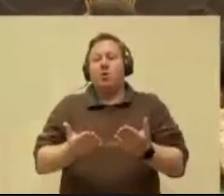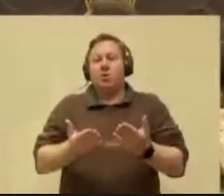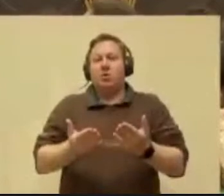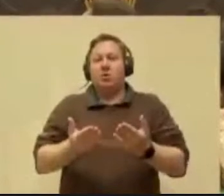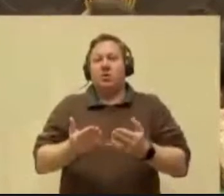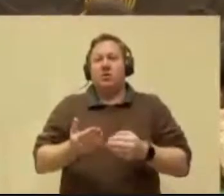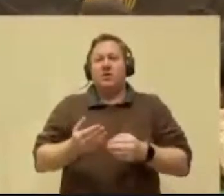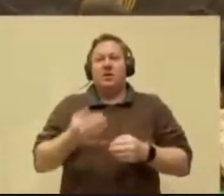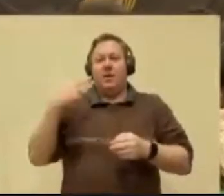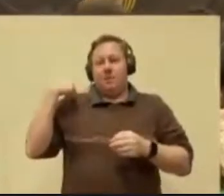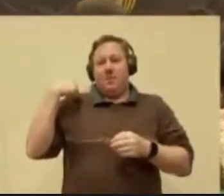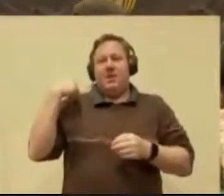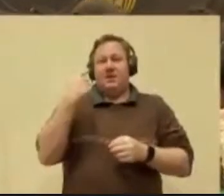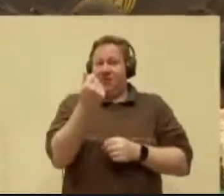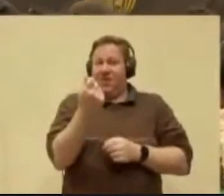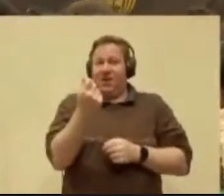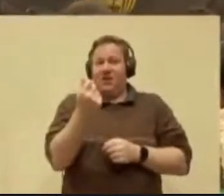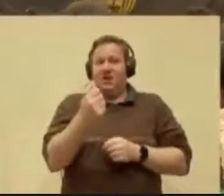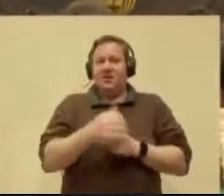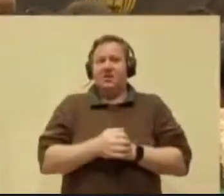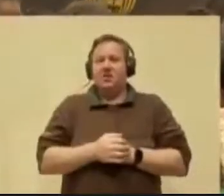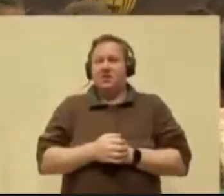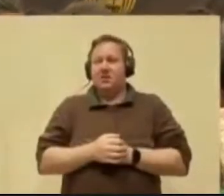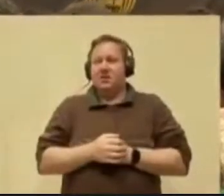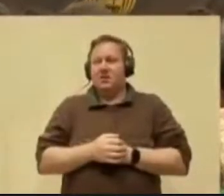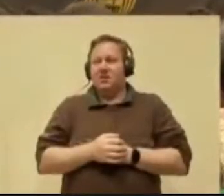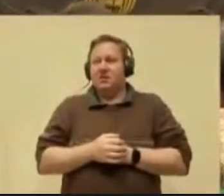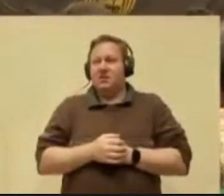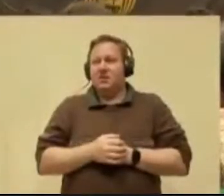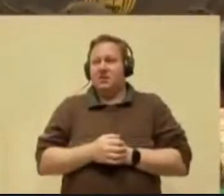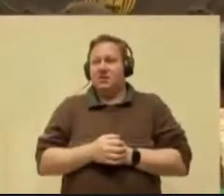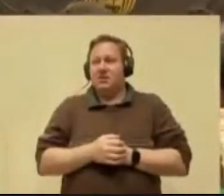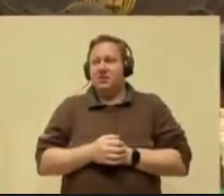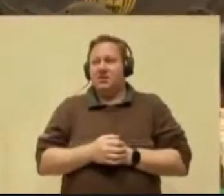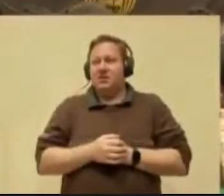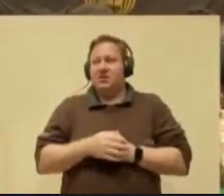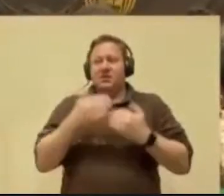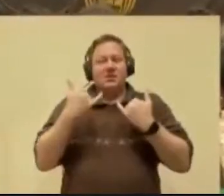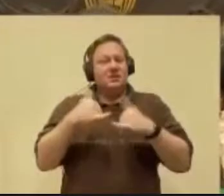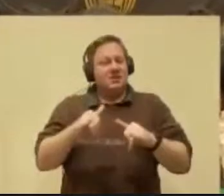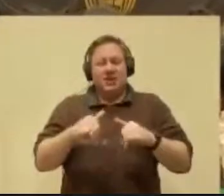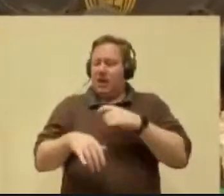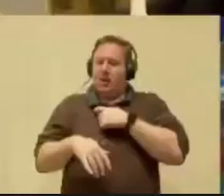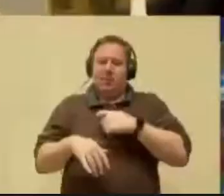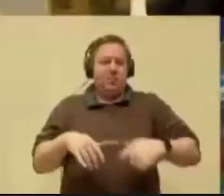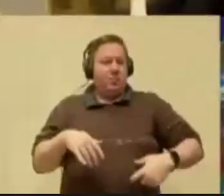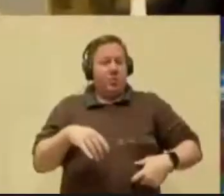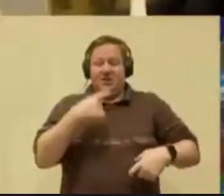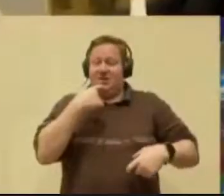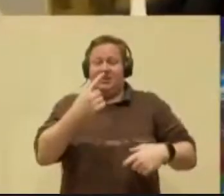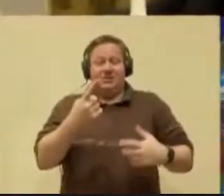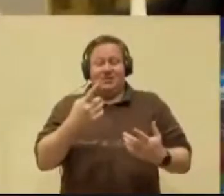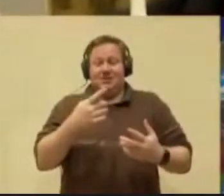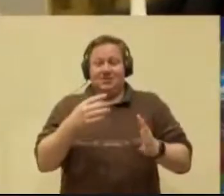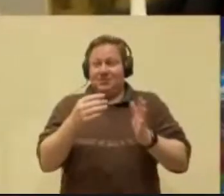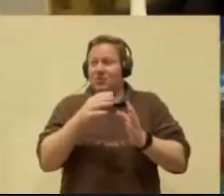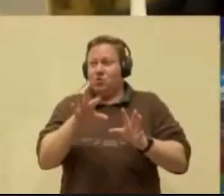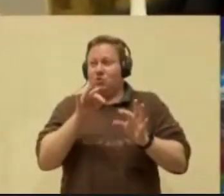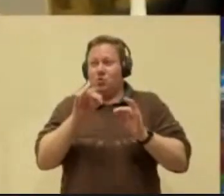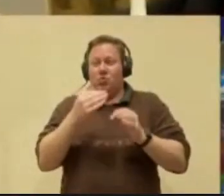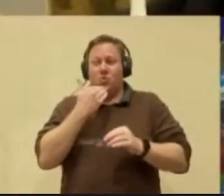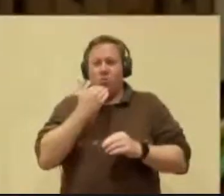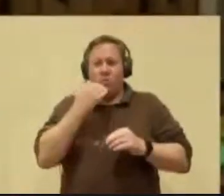for minister of finance but the prerogative is still the one of the person that will be the president i'm just telling you